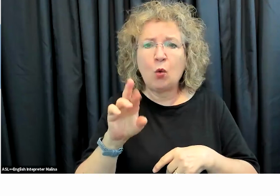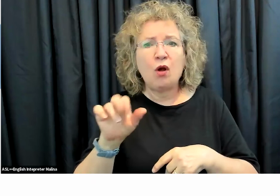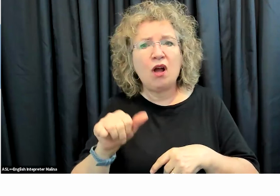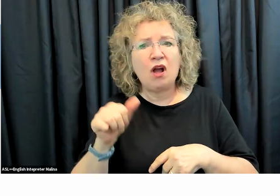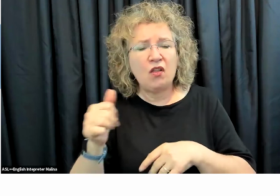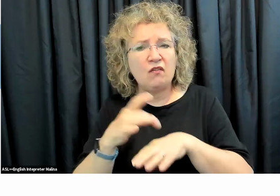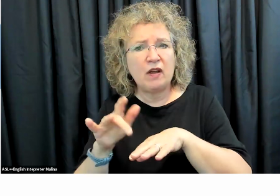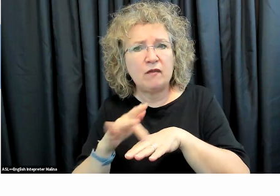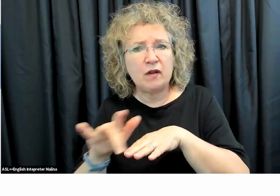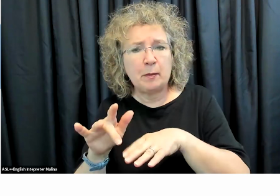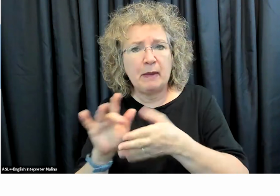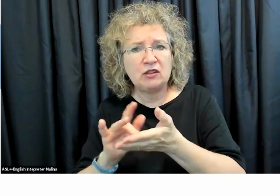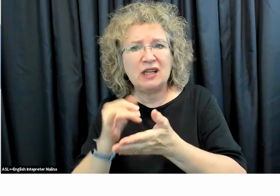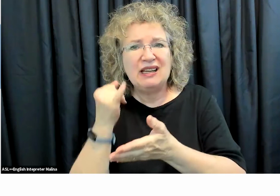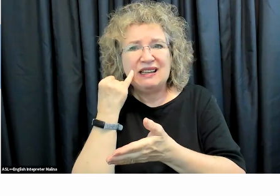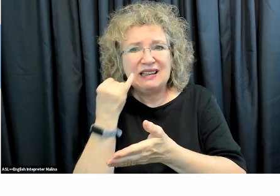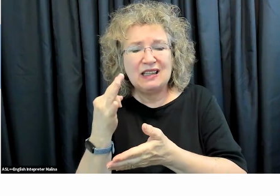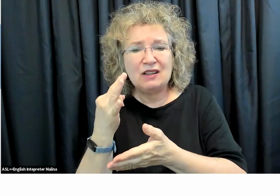meds are limited?